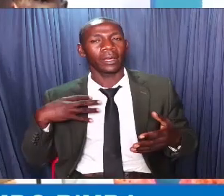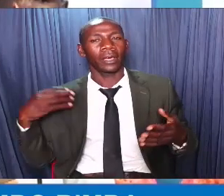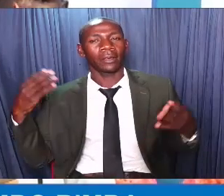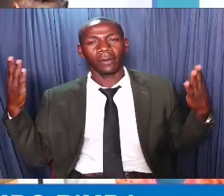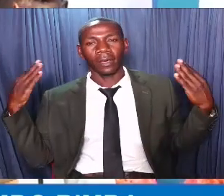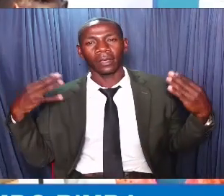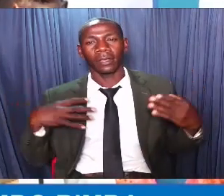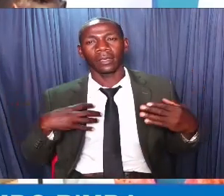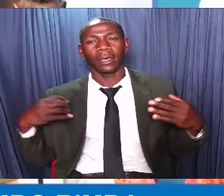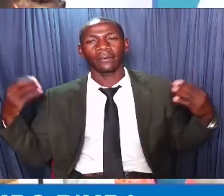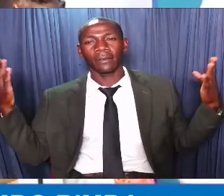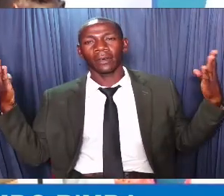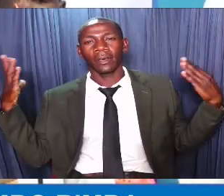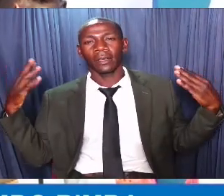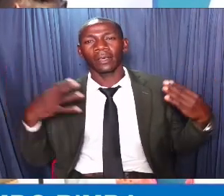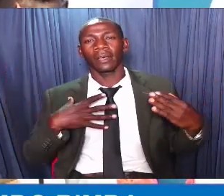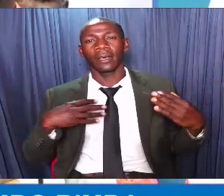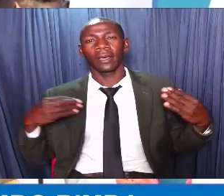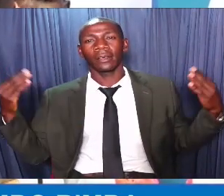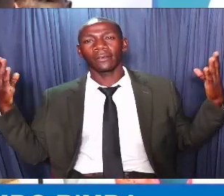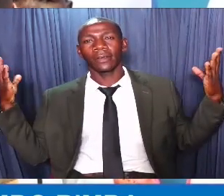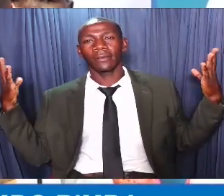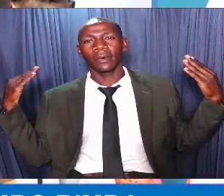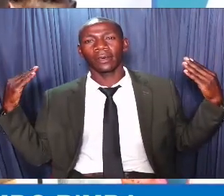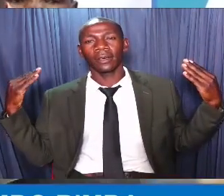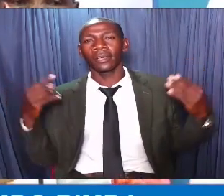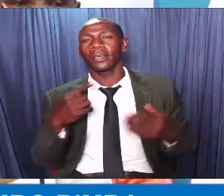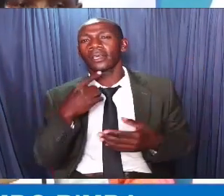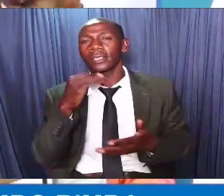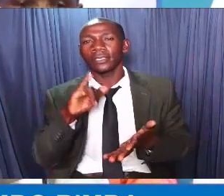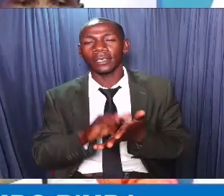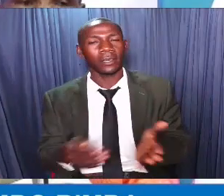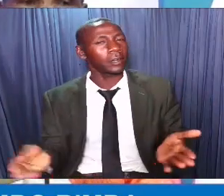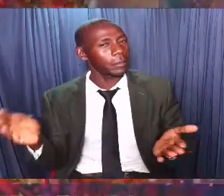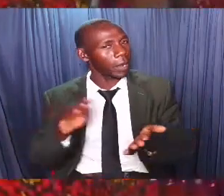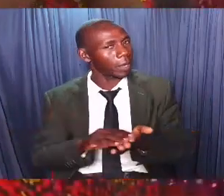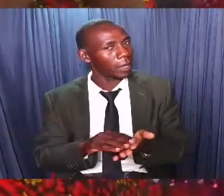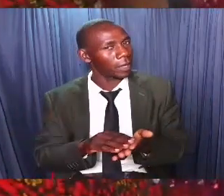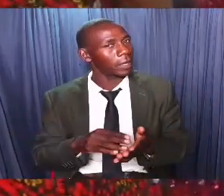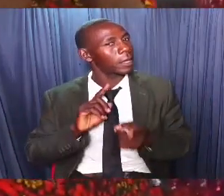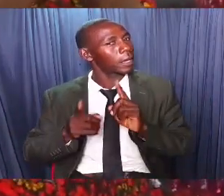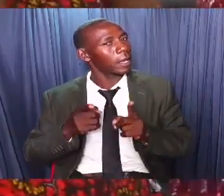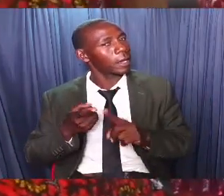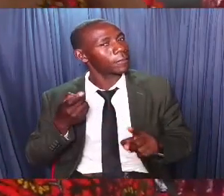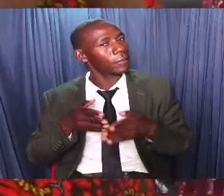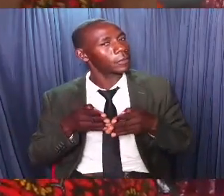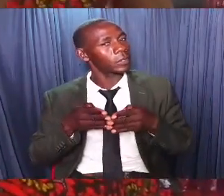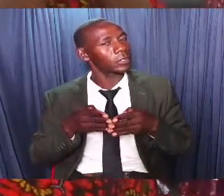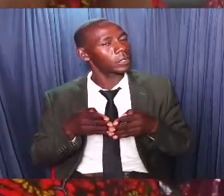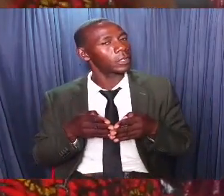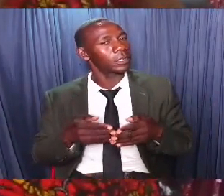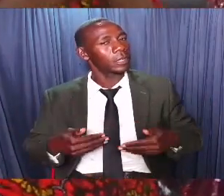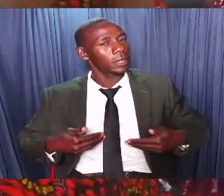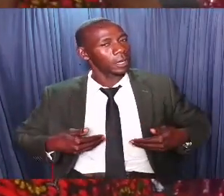milele. And forever. Na milele. And forever. Na milele. And forever. Anasema rudini. He says return. Kimbieni zina. Flee from fornication.